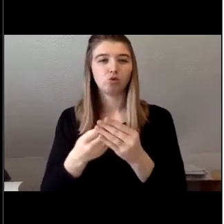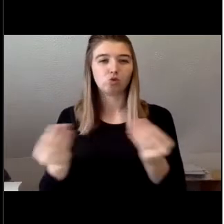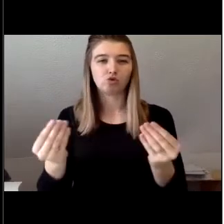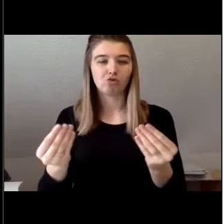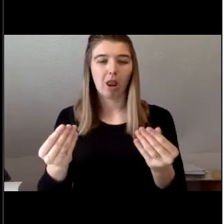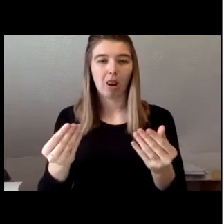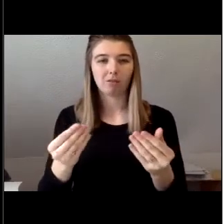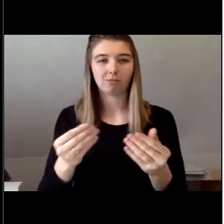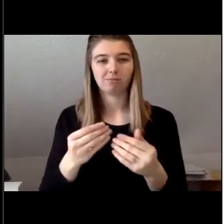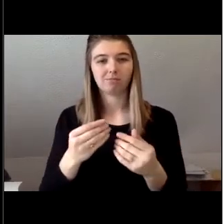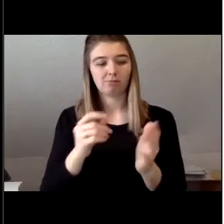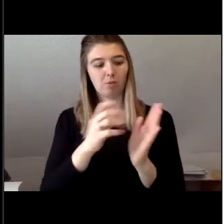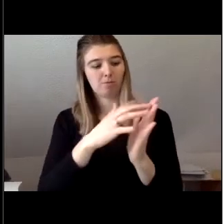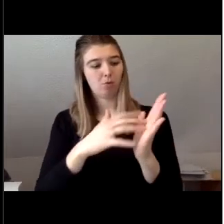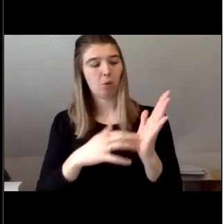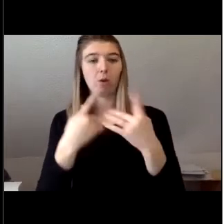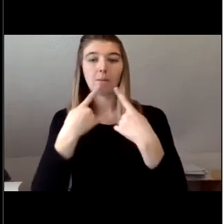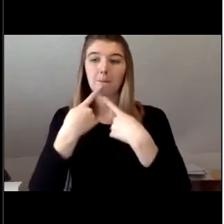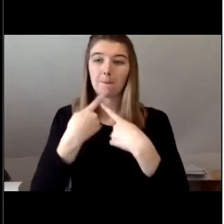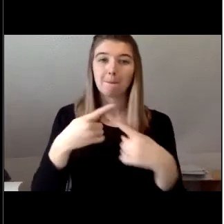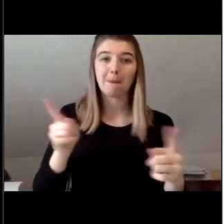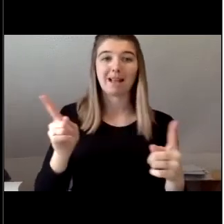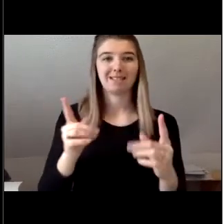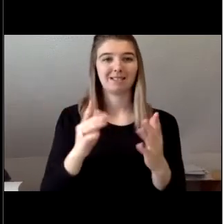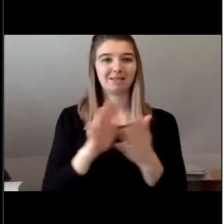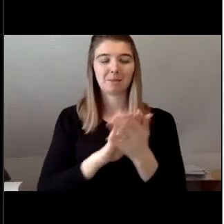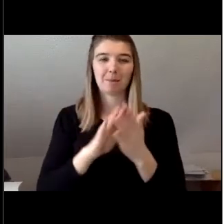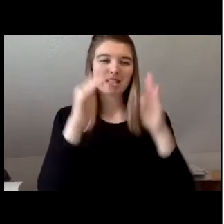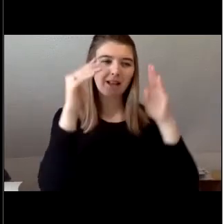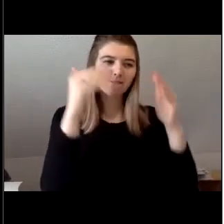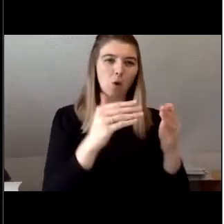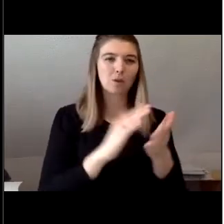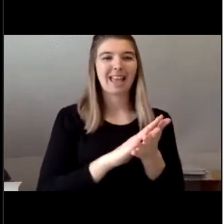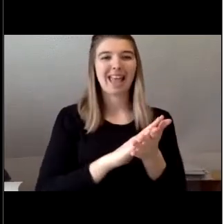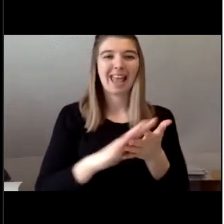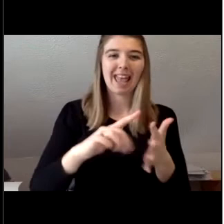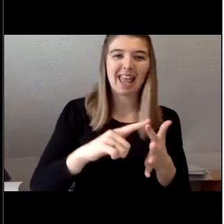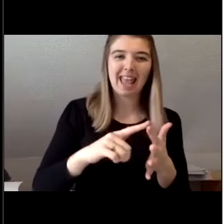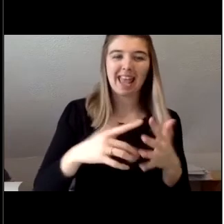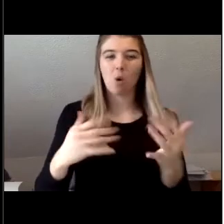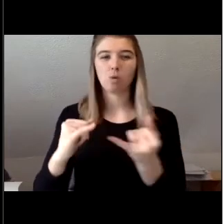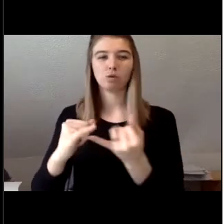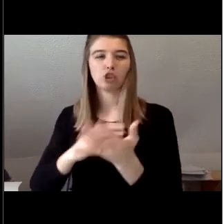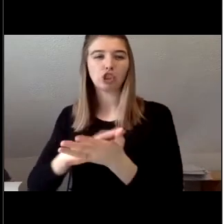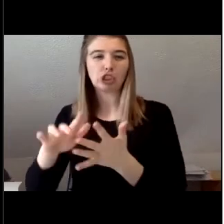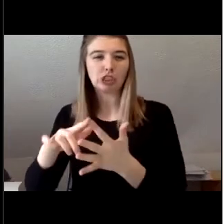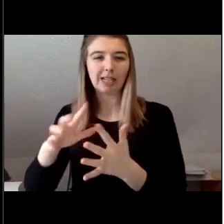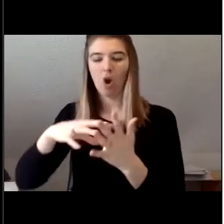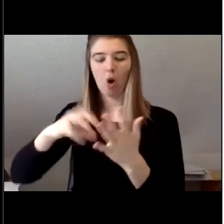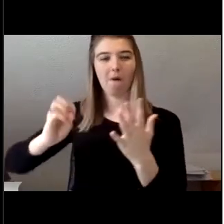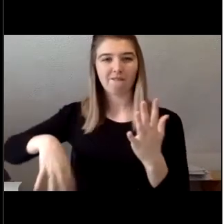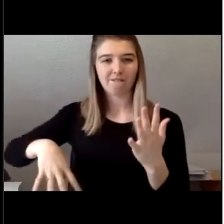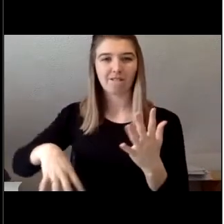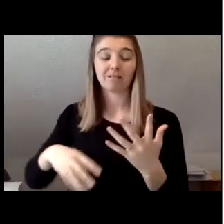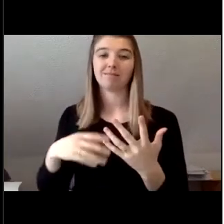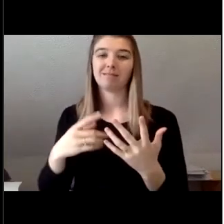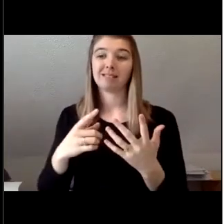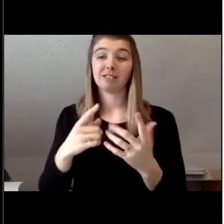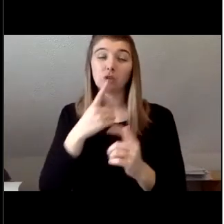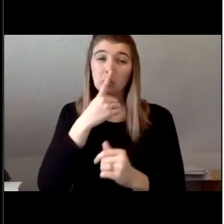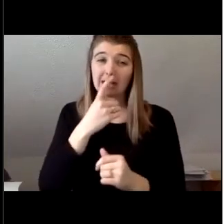message. This can be a challenge in many languages. In Canada, this is much more challenging in French than in